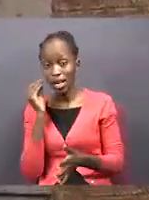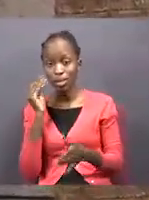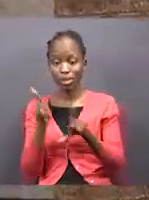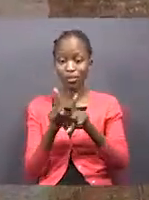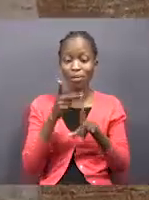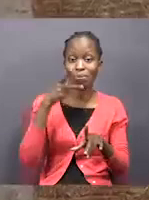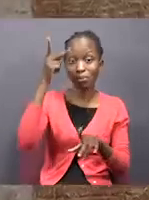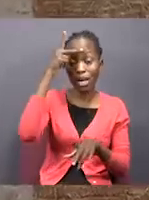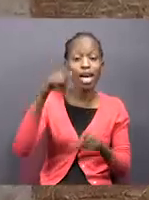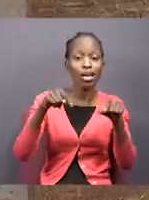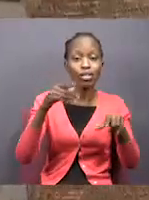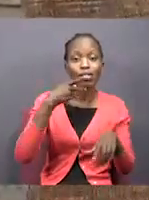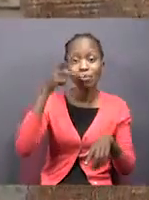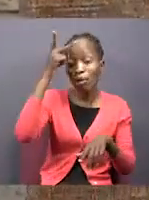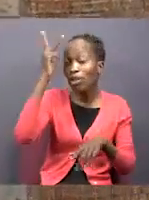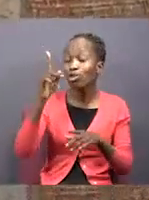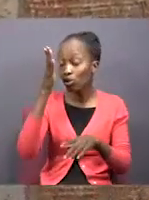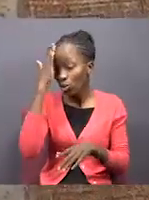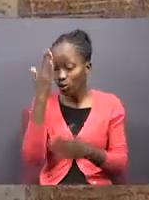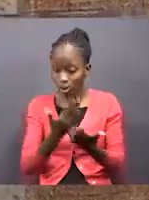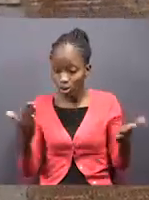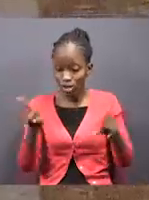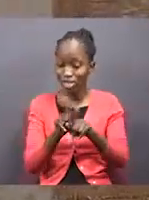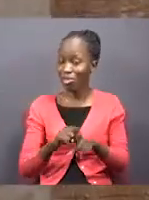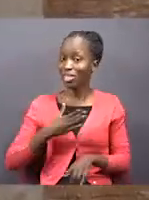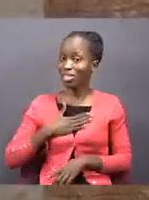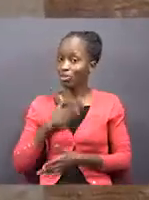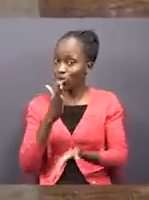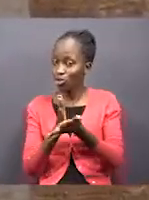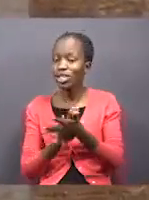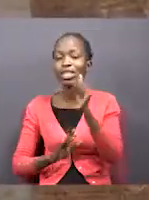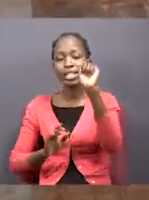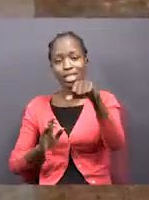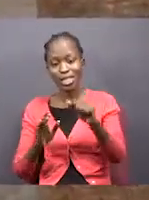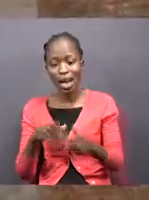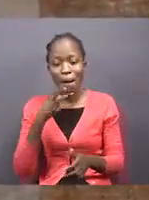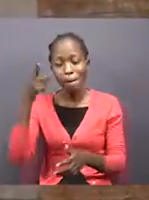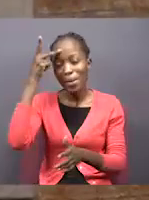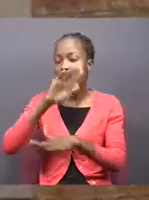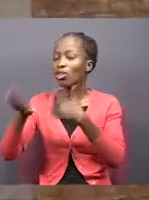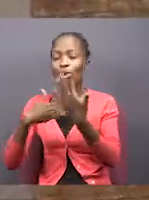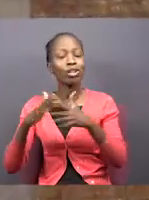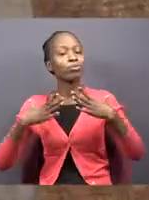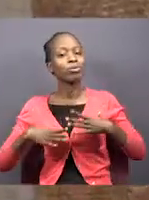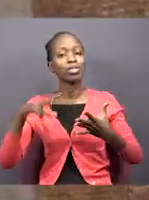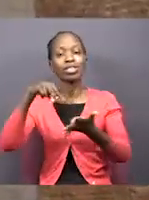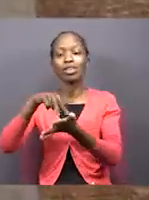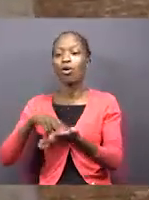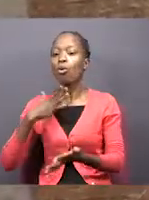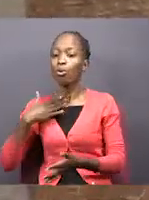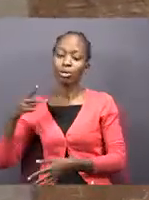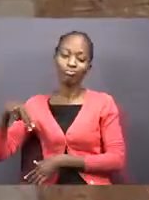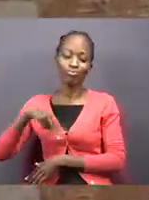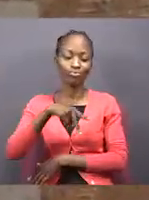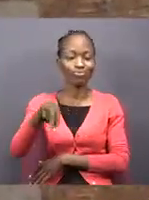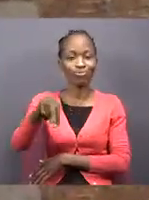home. Even parents, today by the parents, you're also children like us. India? Yes. Yes, so parents stand up, everybody stand up. We want to march.